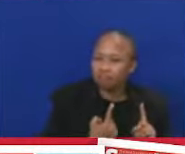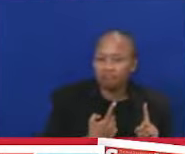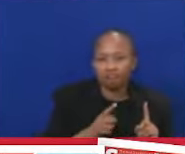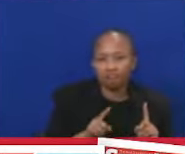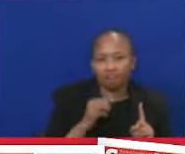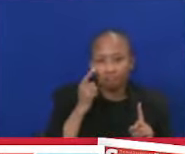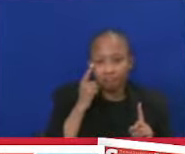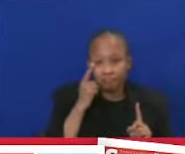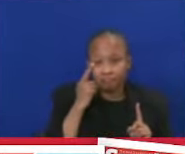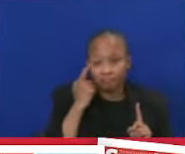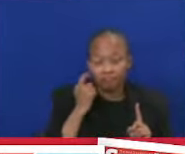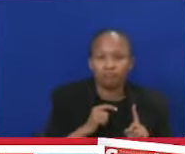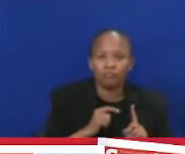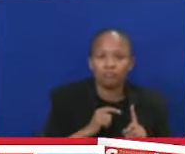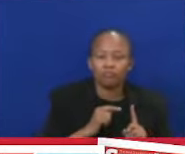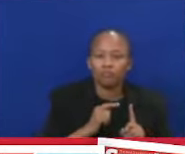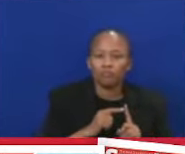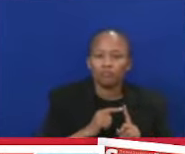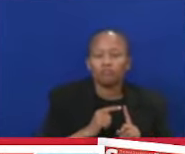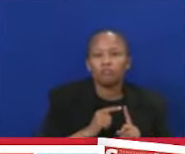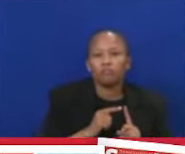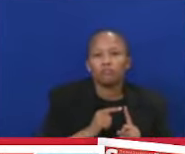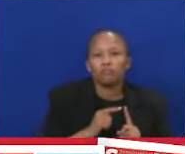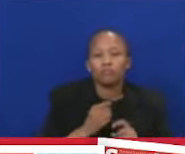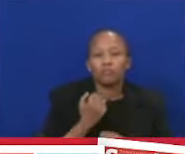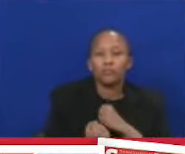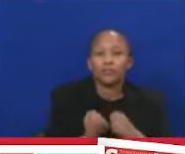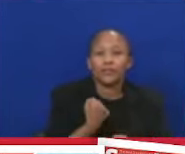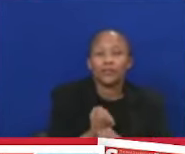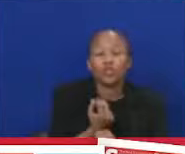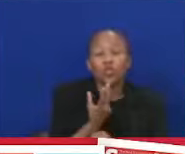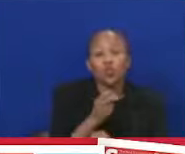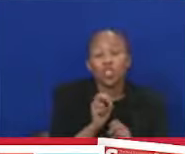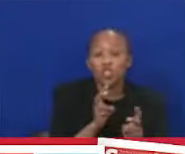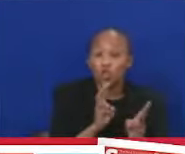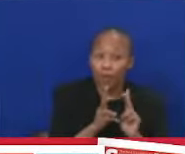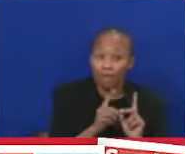friends from 2012, and they were